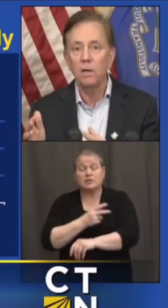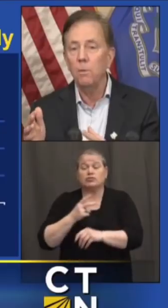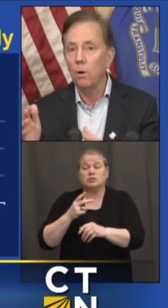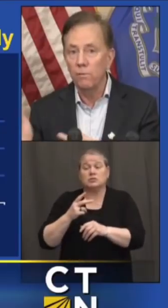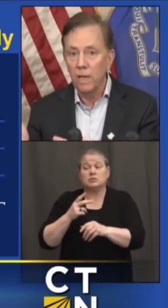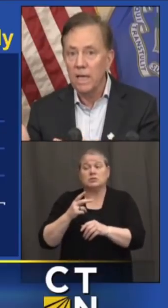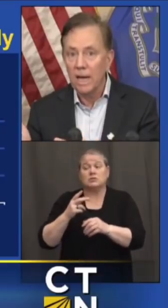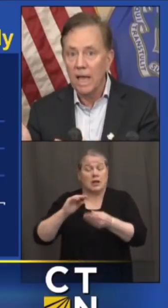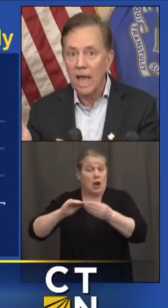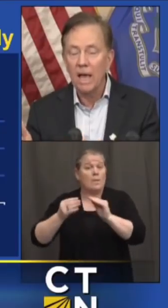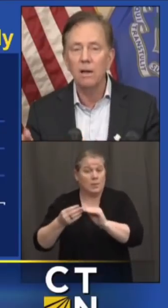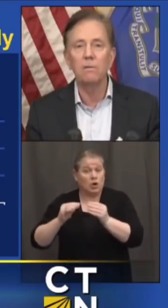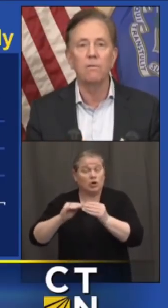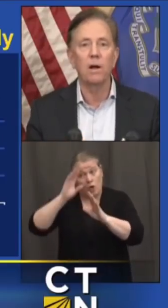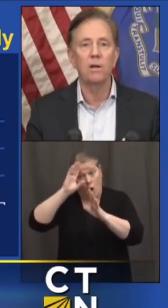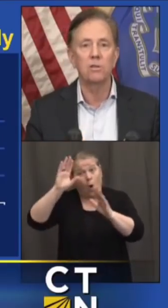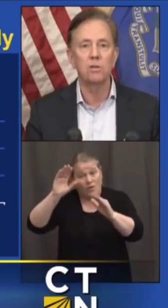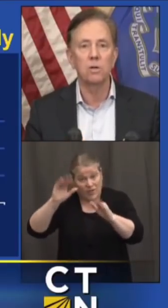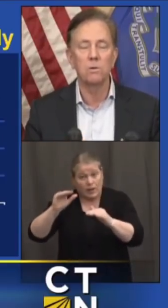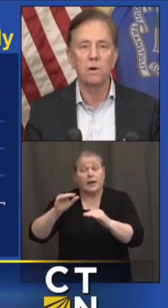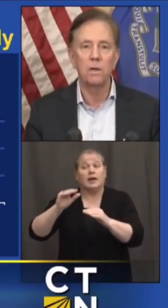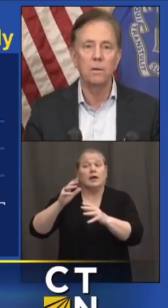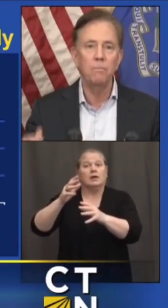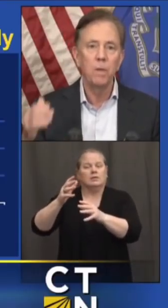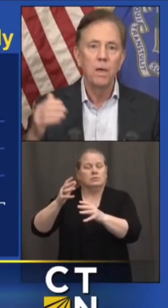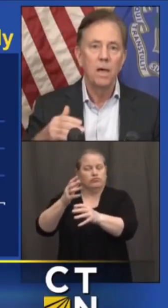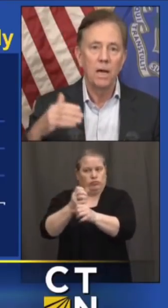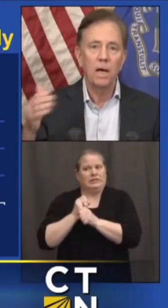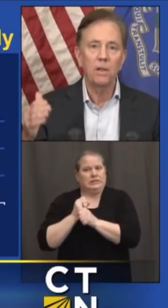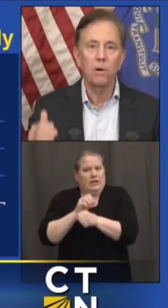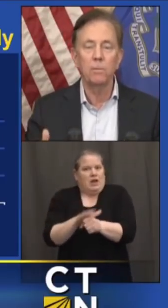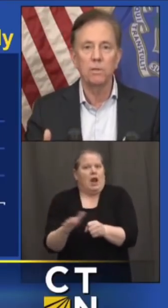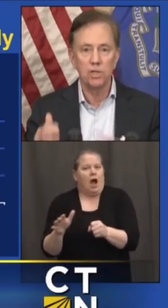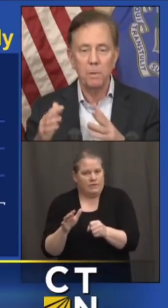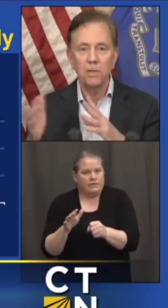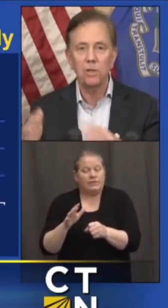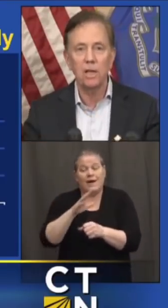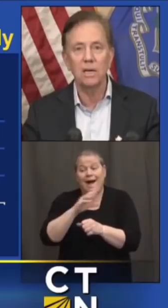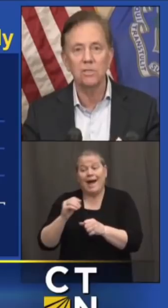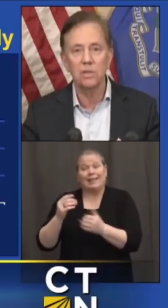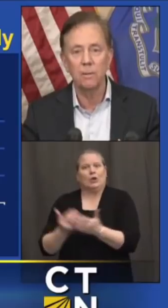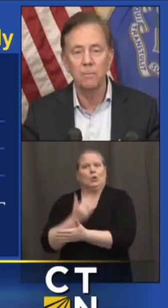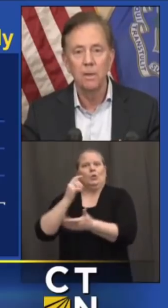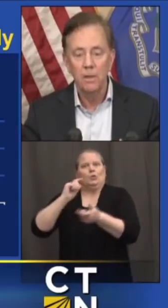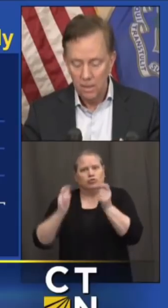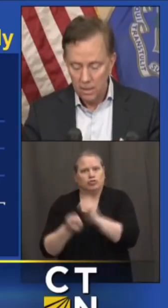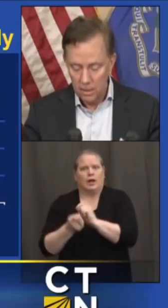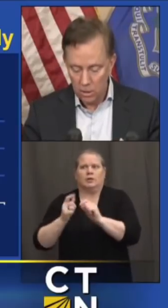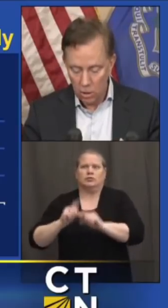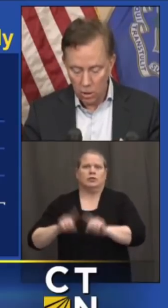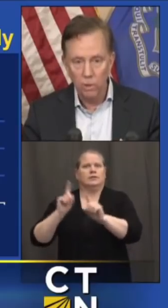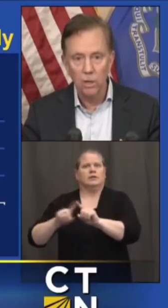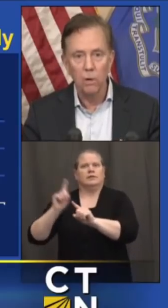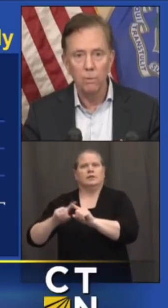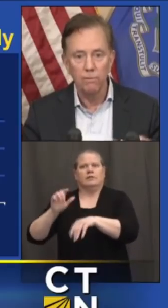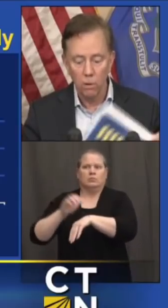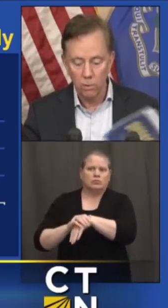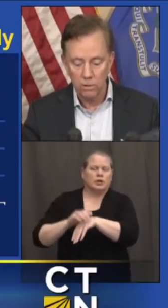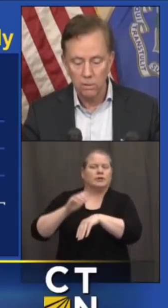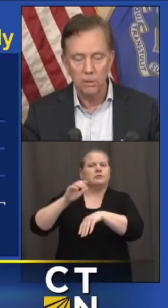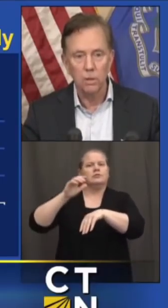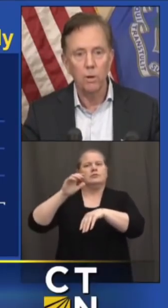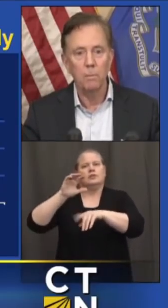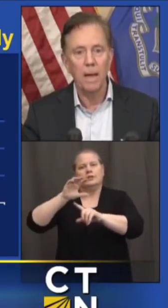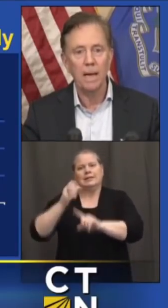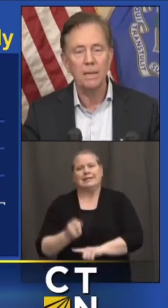of volume, or hopefully getting ahead of the variants in terms of volume, and how they're able to specialize the hardware going